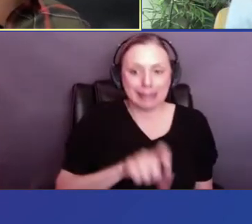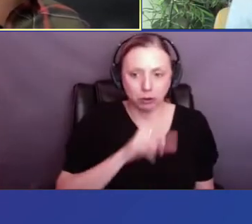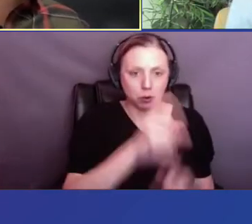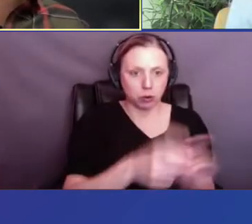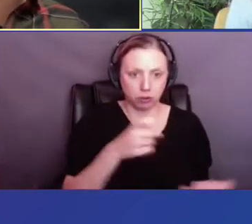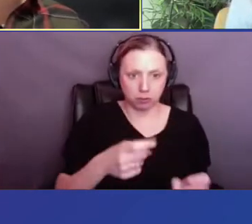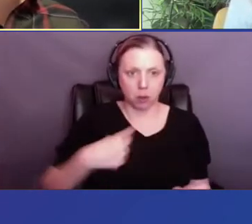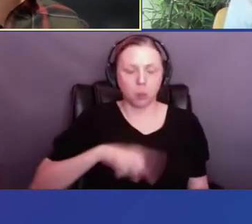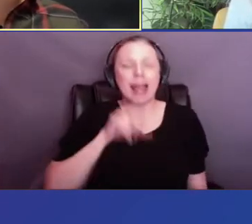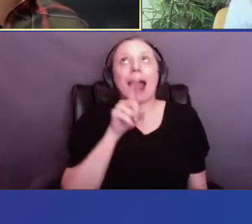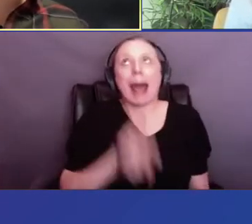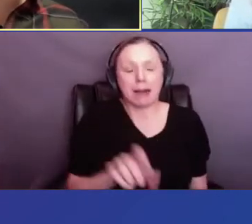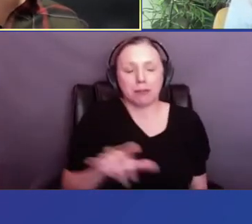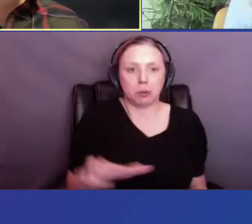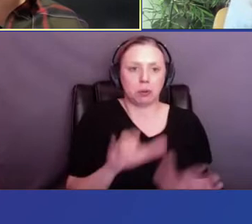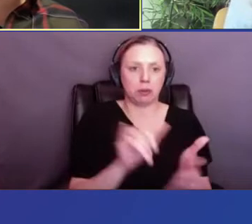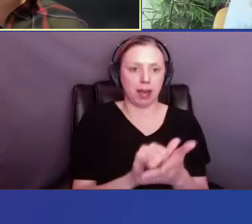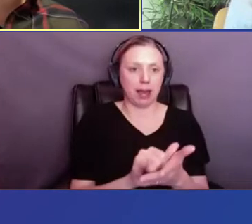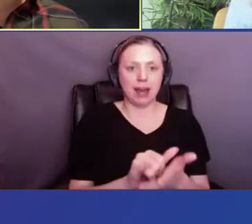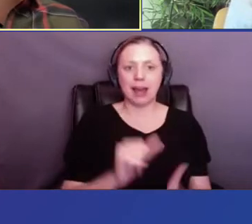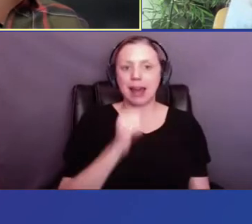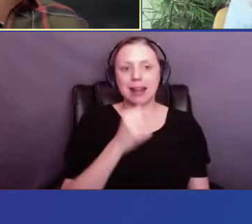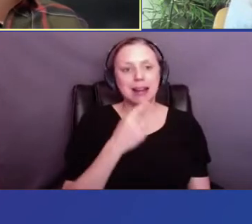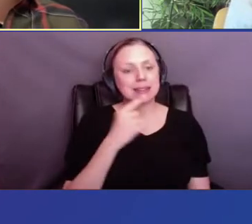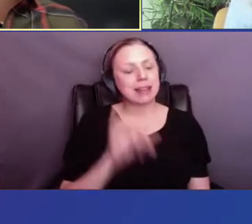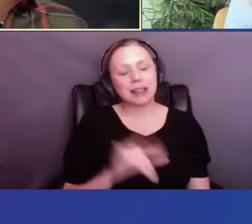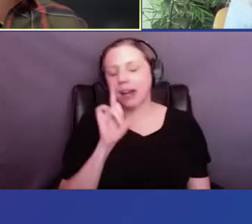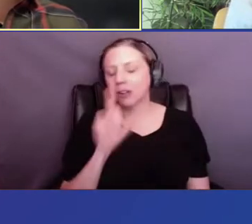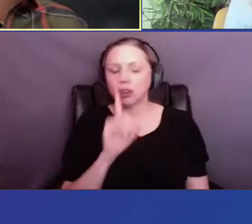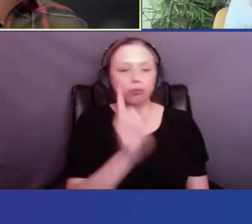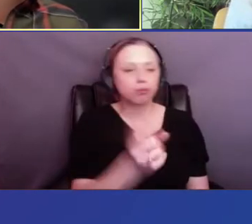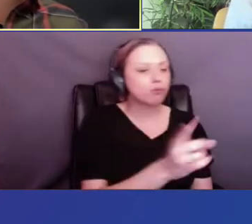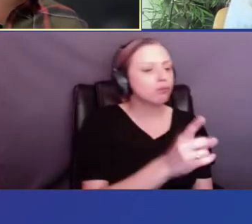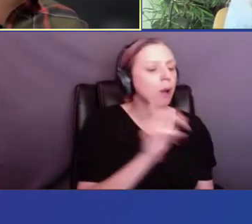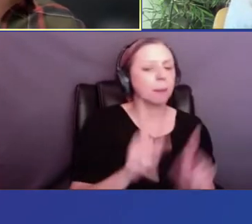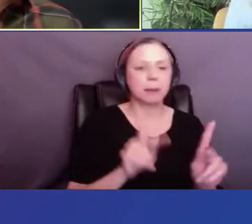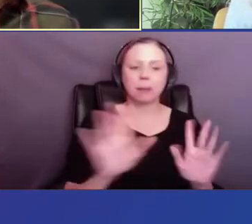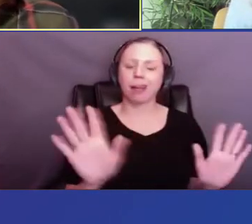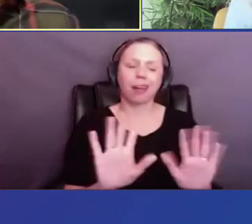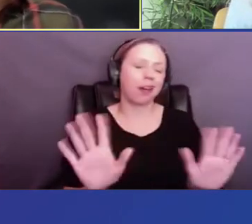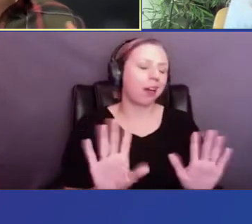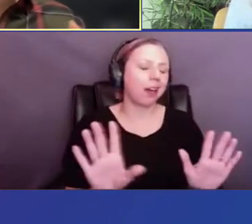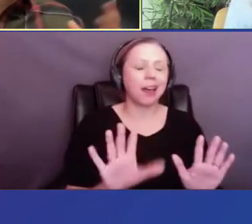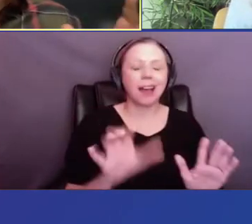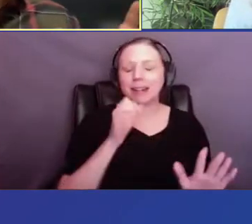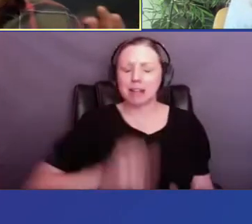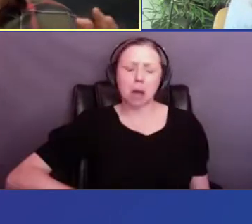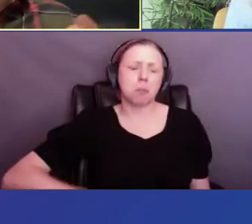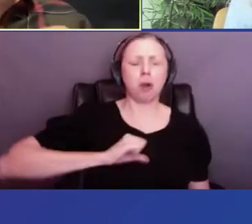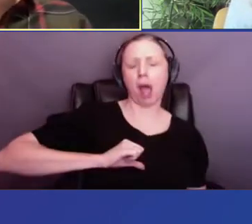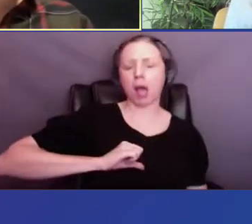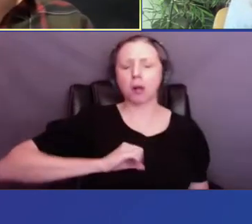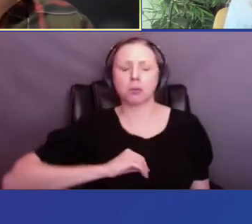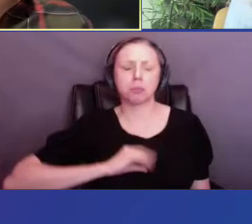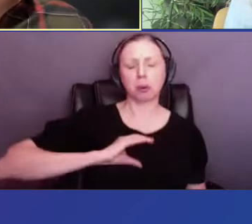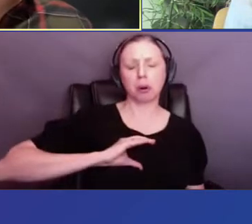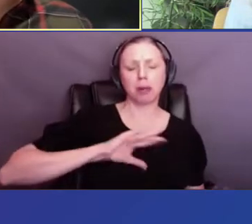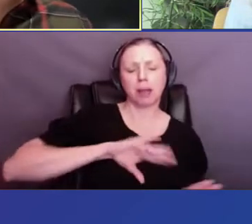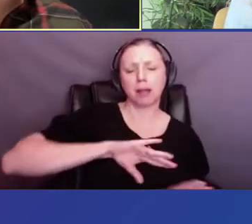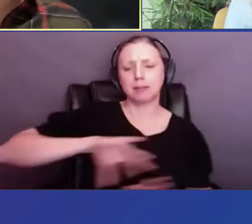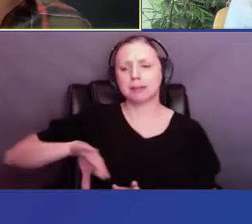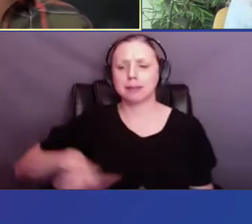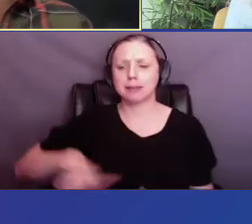must do that. And I do not say that as a martyr. This isn't, this tremendous source of pride that I put things aside to do this with